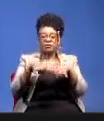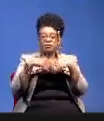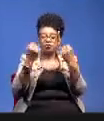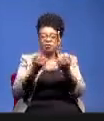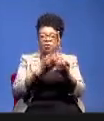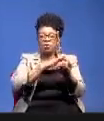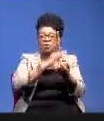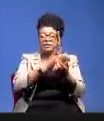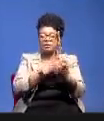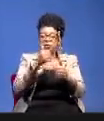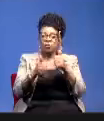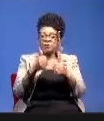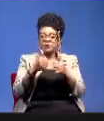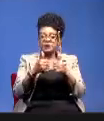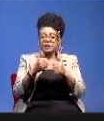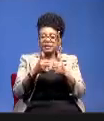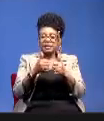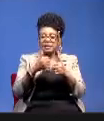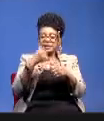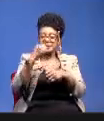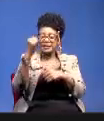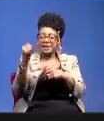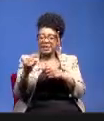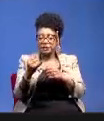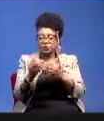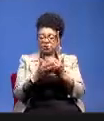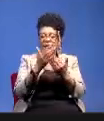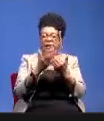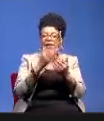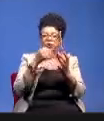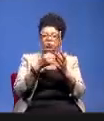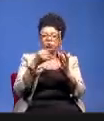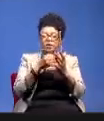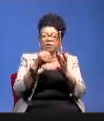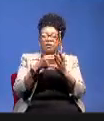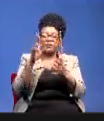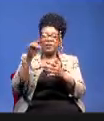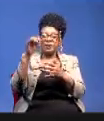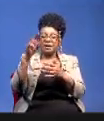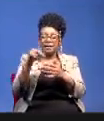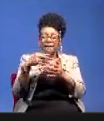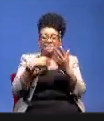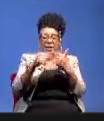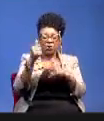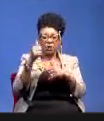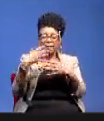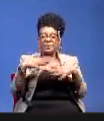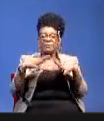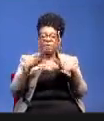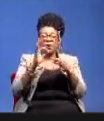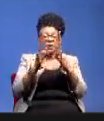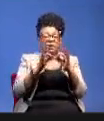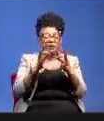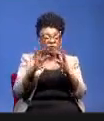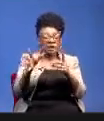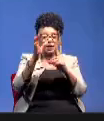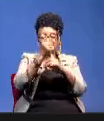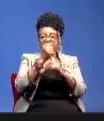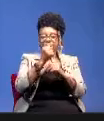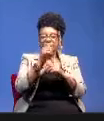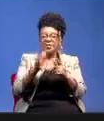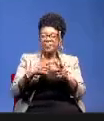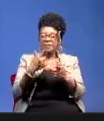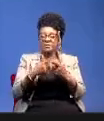authority that is designed to take care even of the non-payroll people. So if we achieve this,